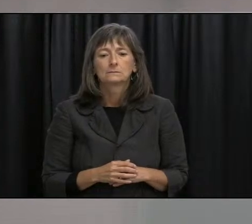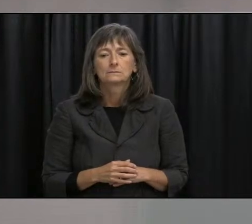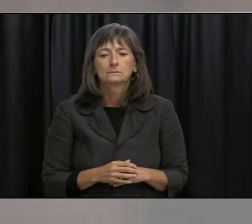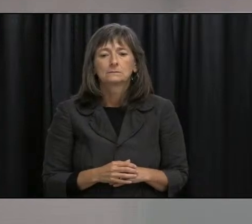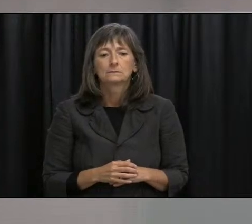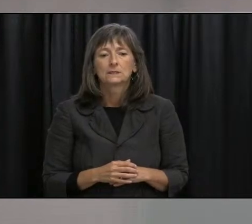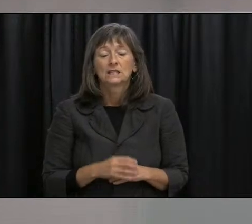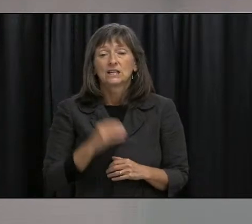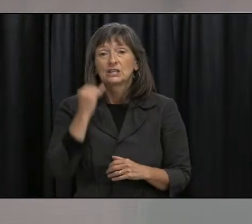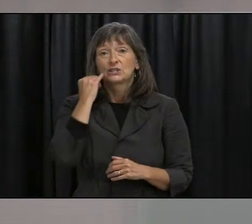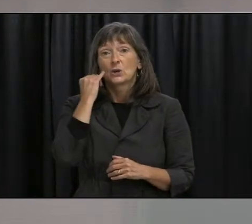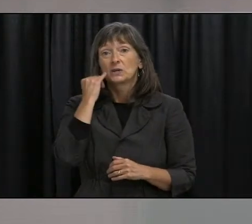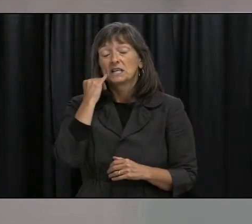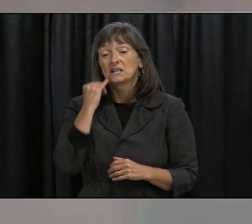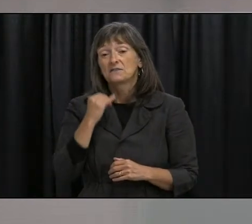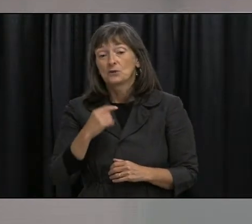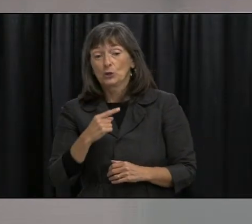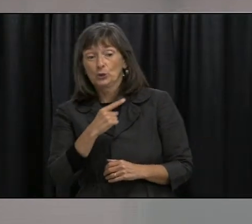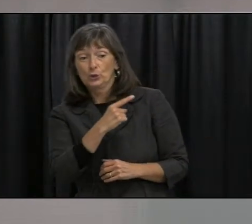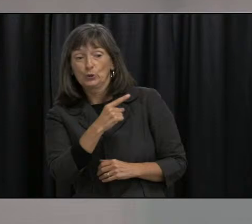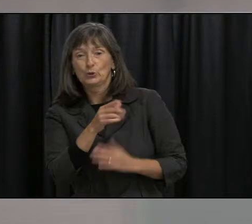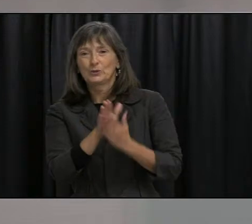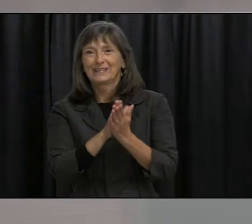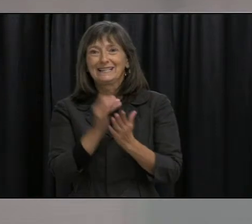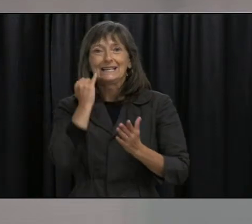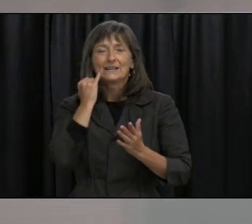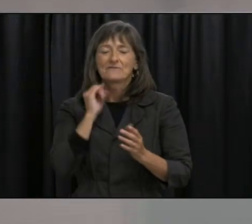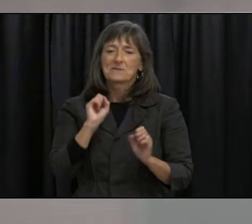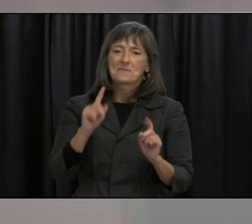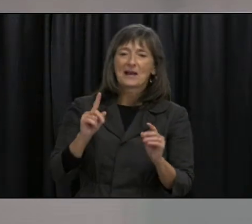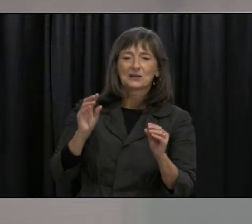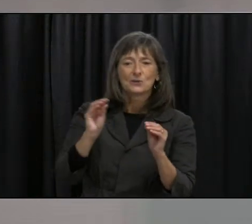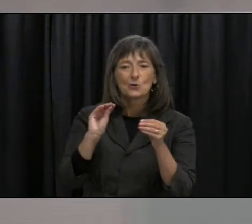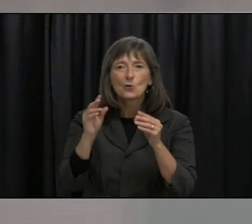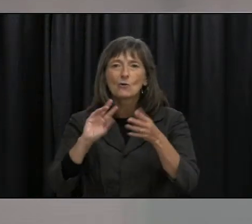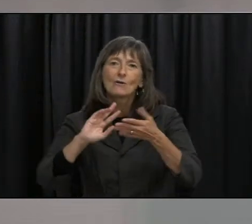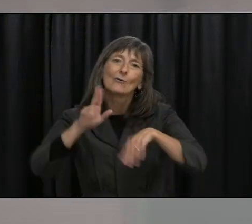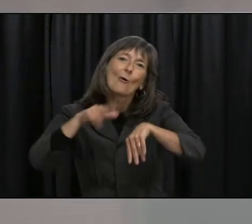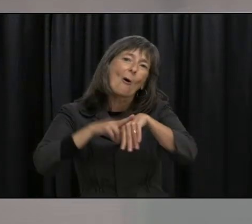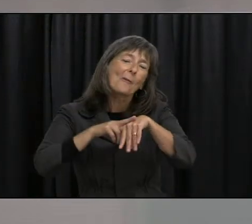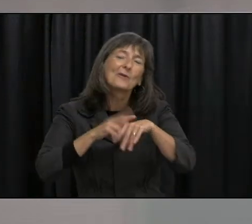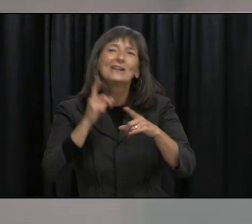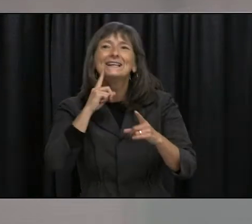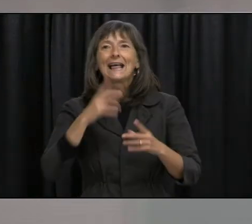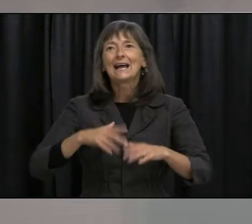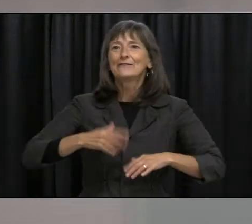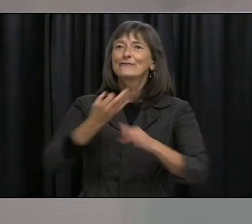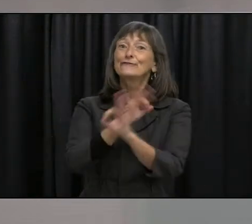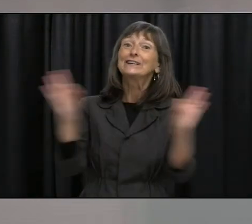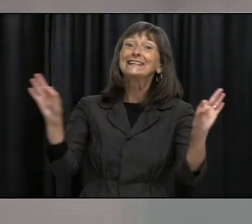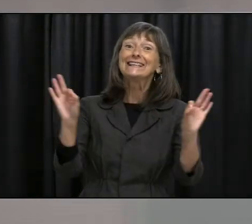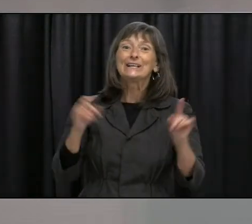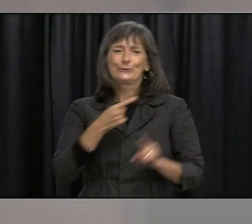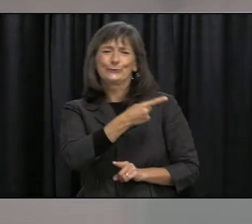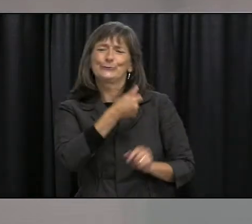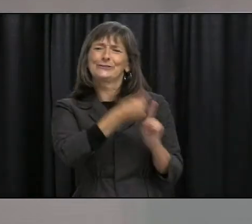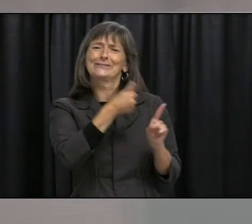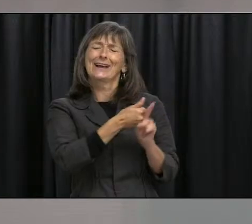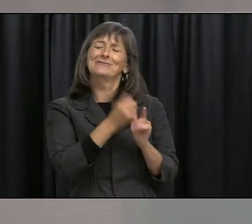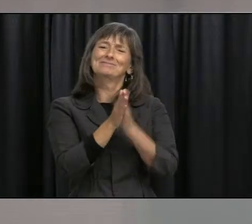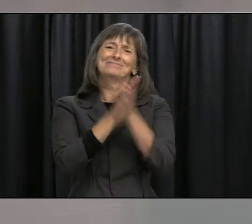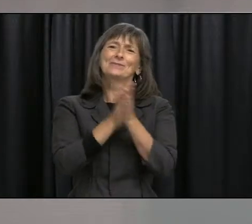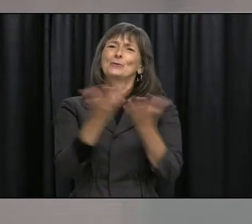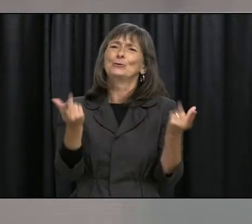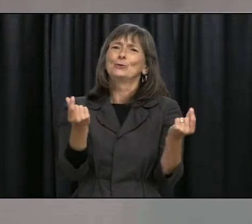more back to normal? Is there anything that you're really wanting to do? Is it a trip somewhere, or what are you looking forward to? Oh, I'm just